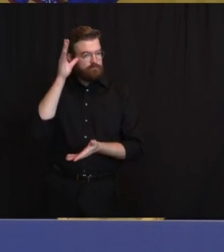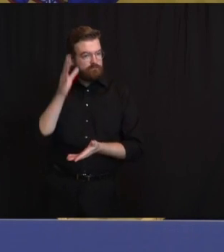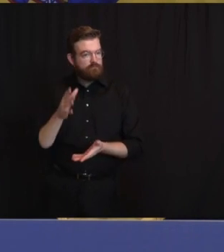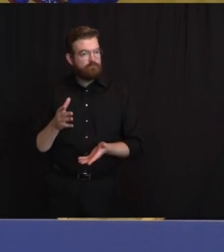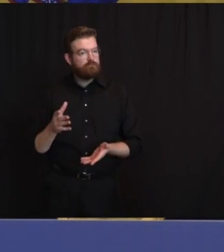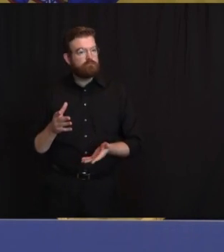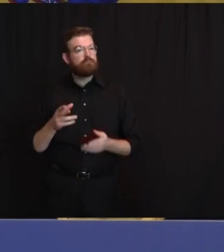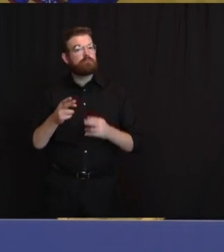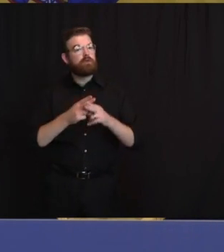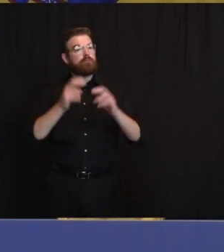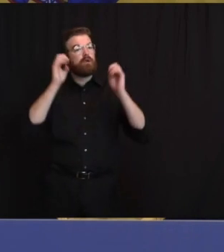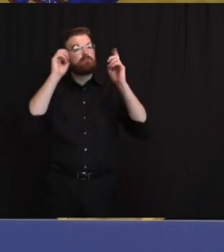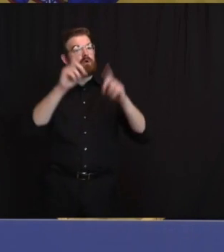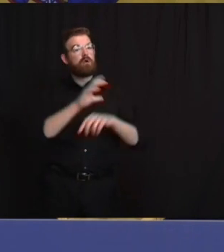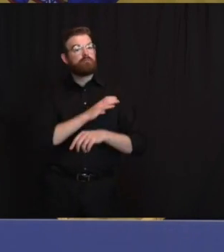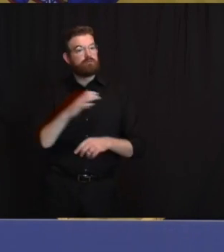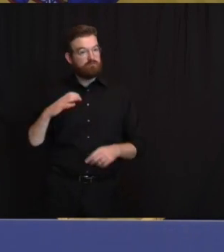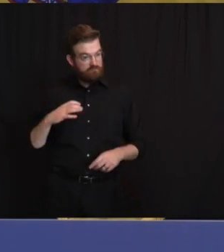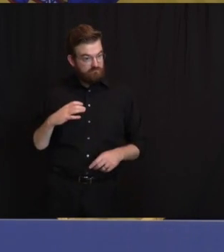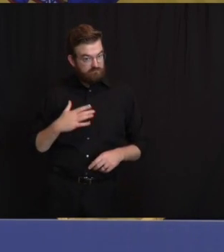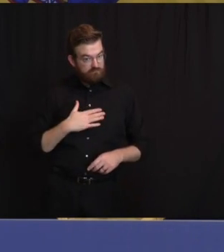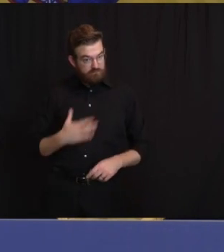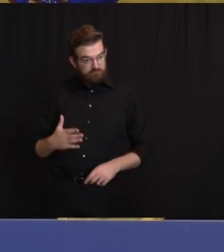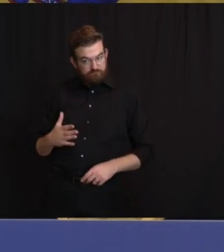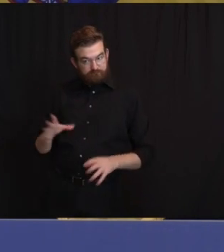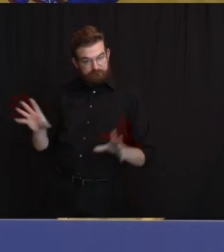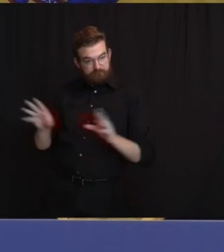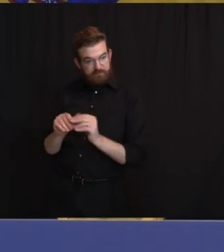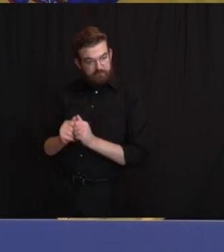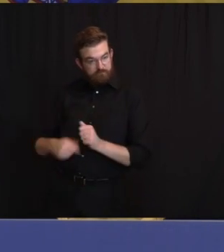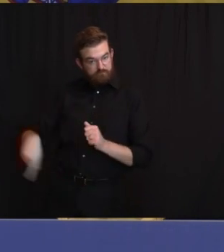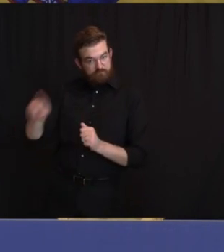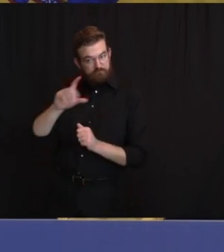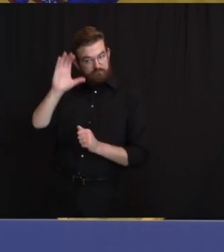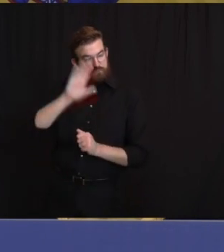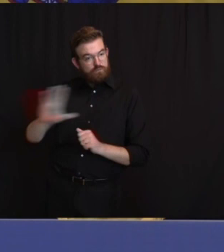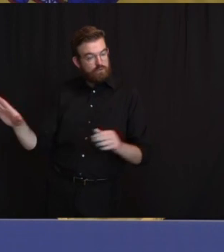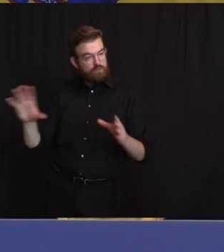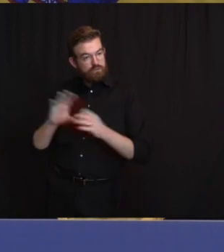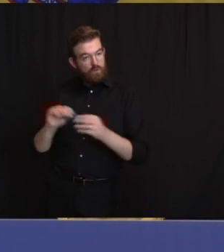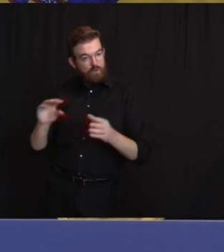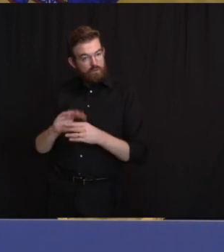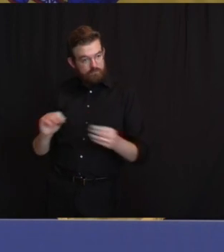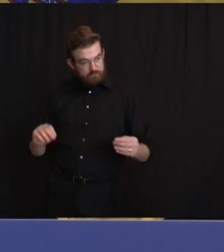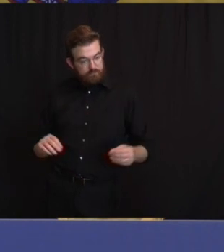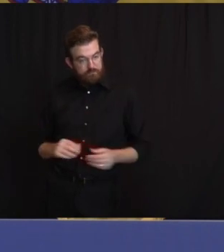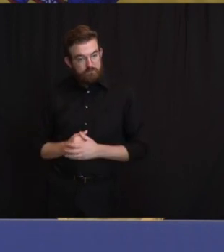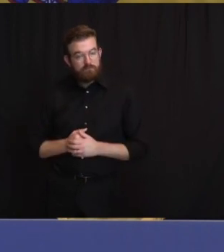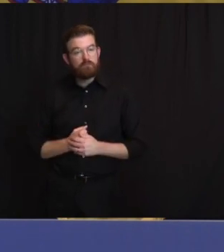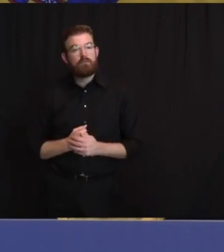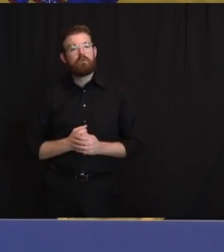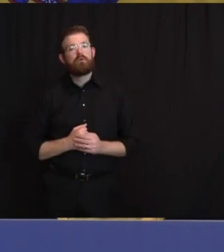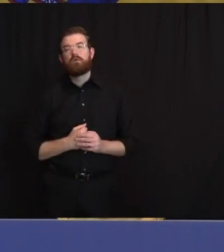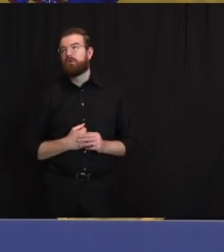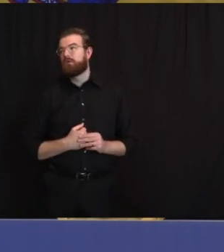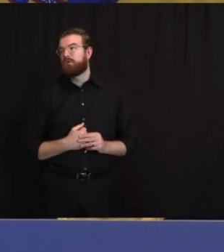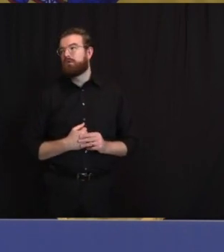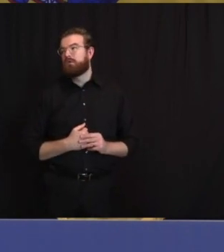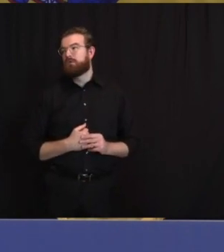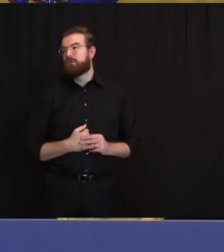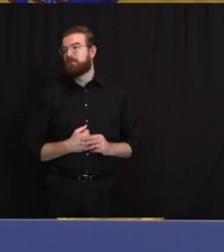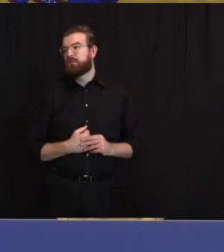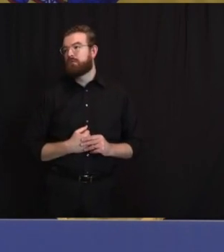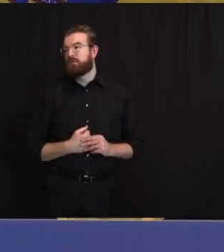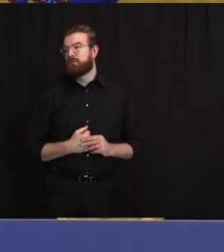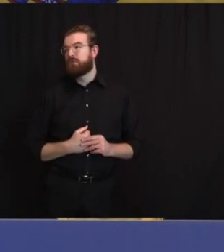out? In May, you said, quote, "It's par for the course that you're not supposed to have another source of income," and referring to